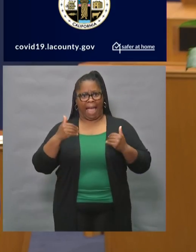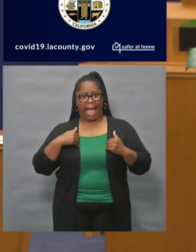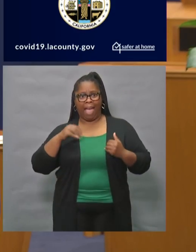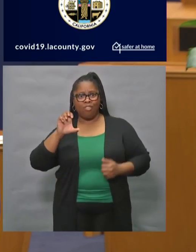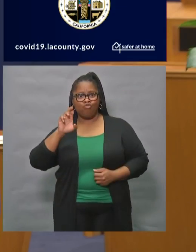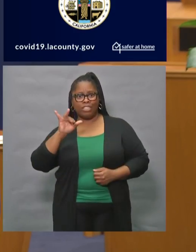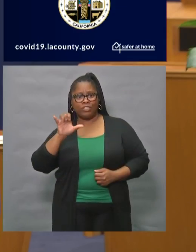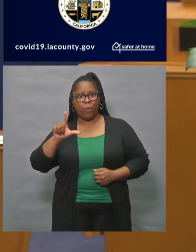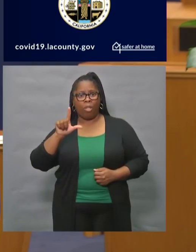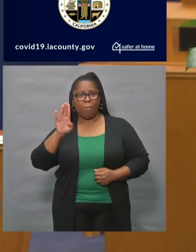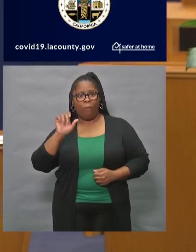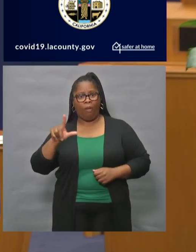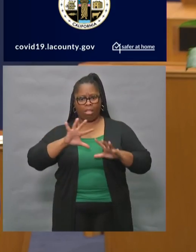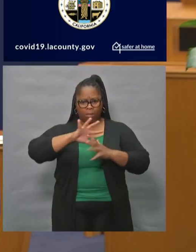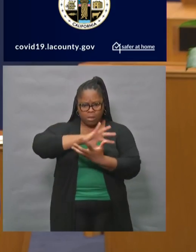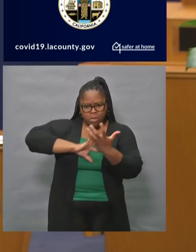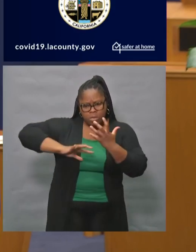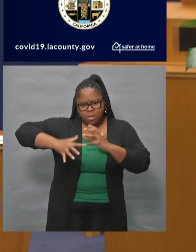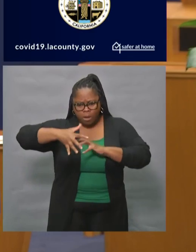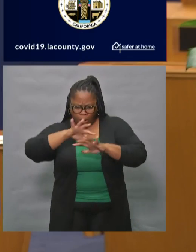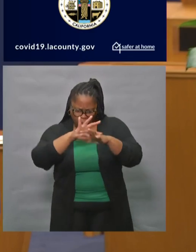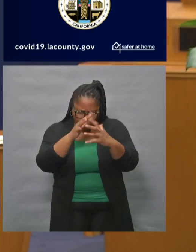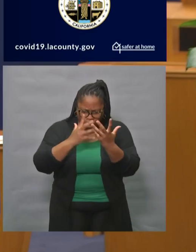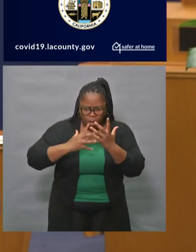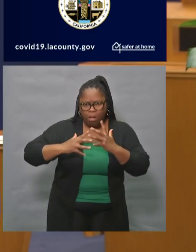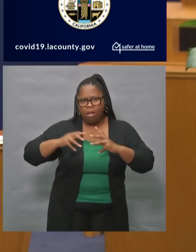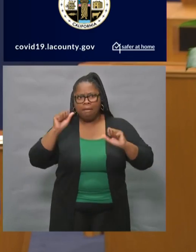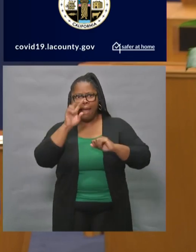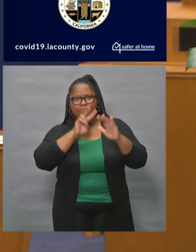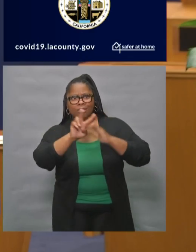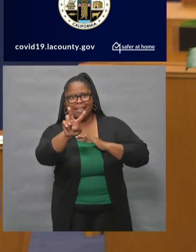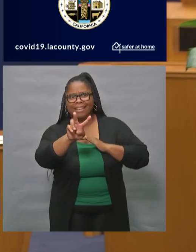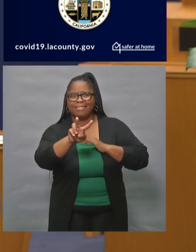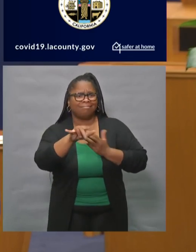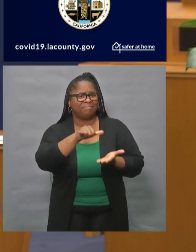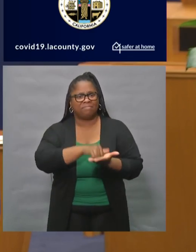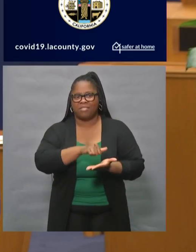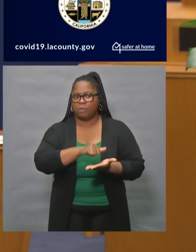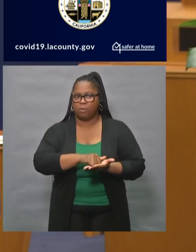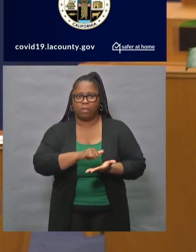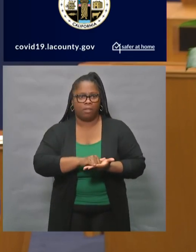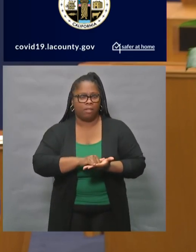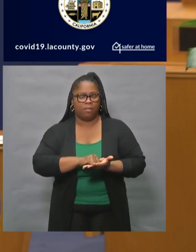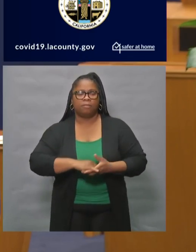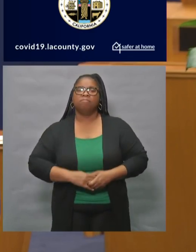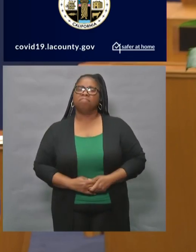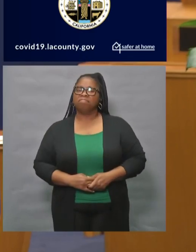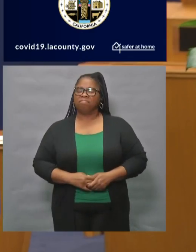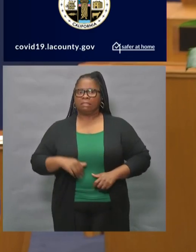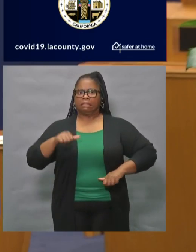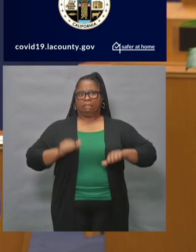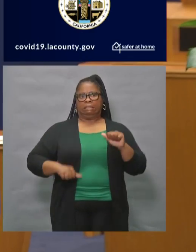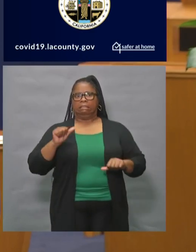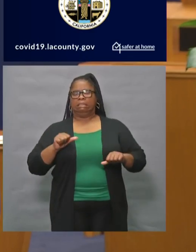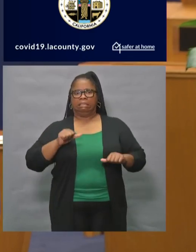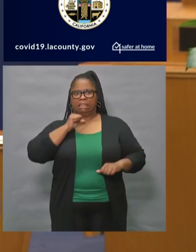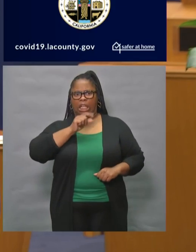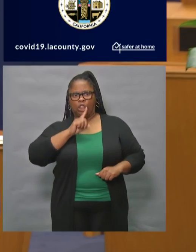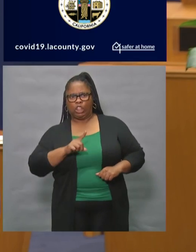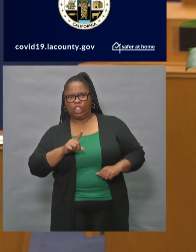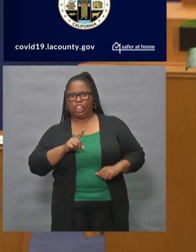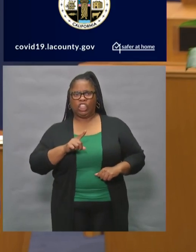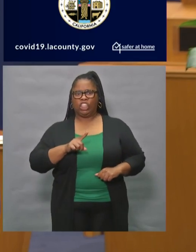and perfectly predict anything that is to come several months out. The uncertainty, I know, makes things very difficult, but we